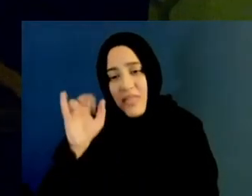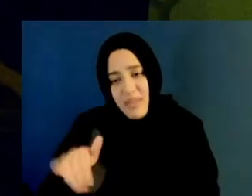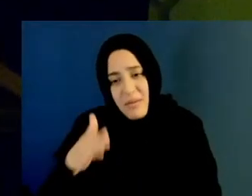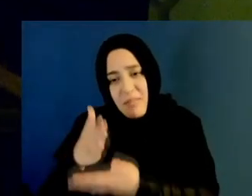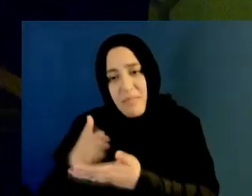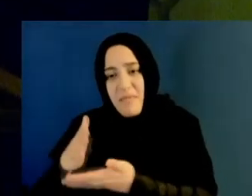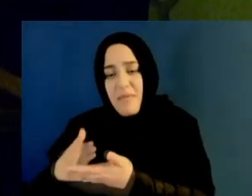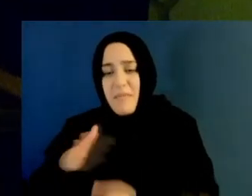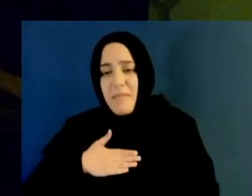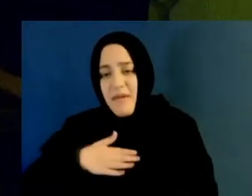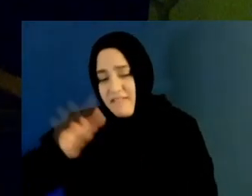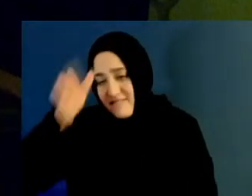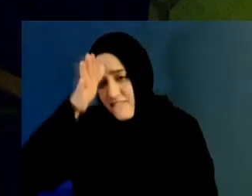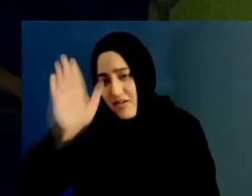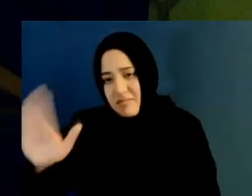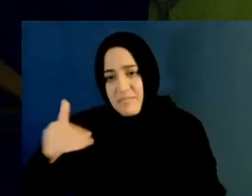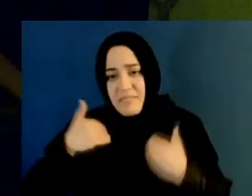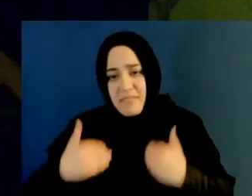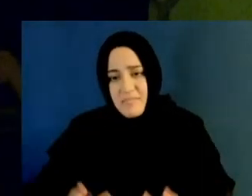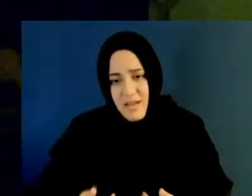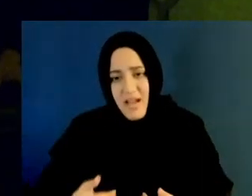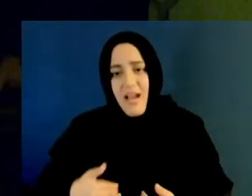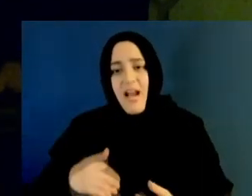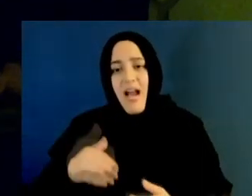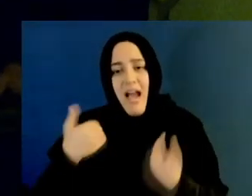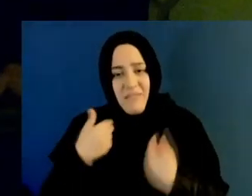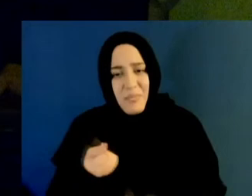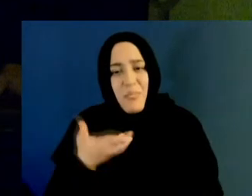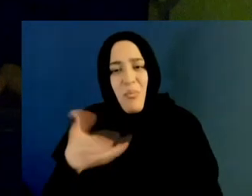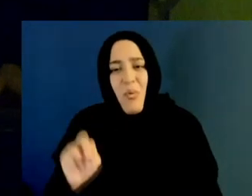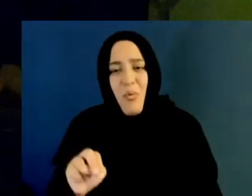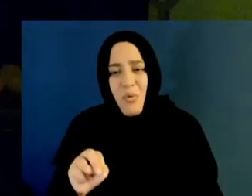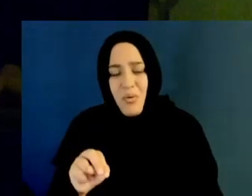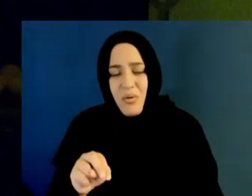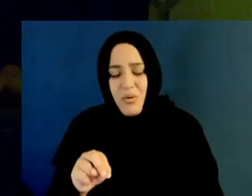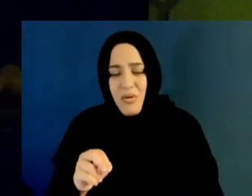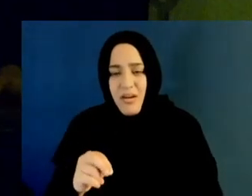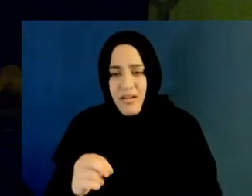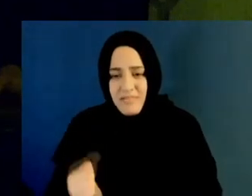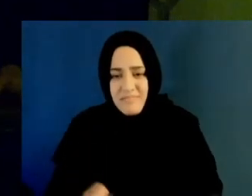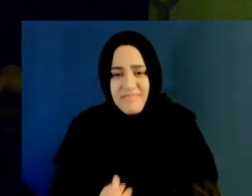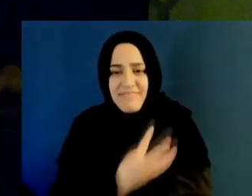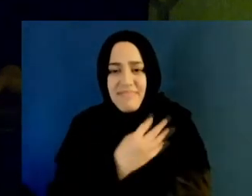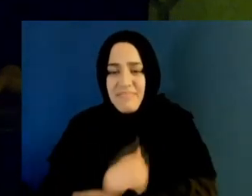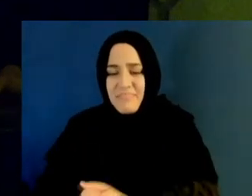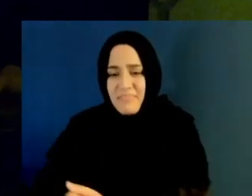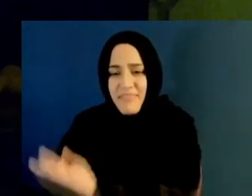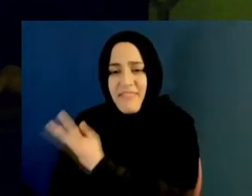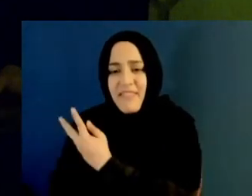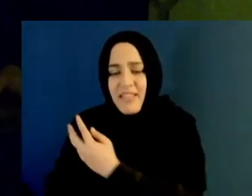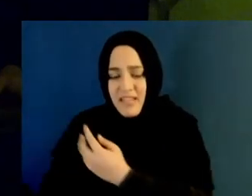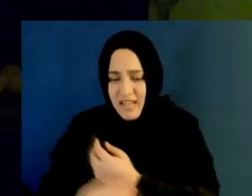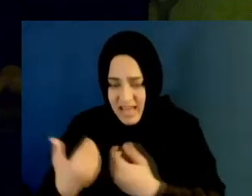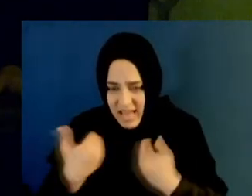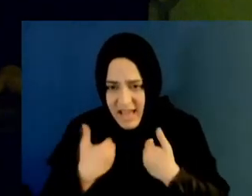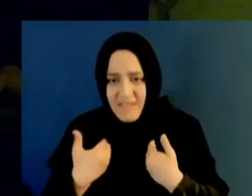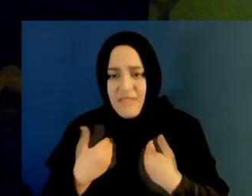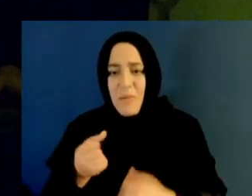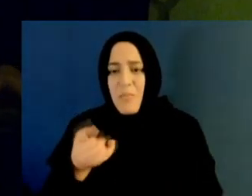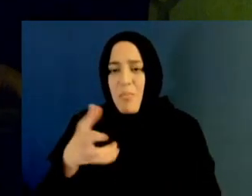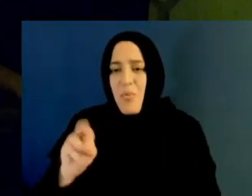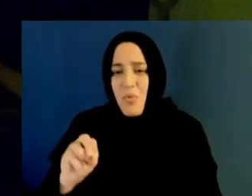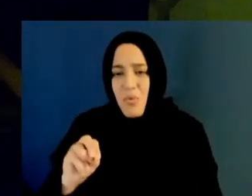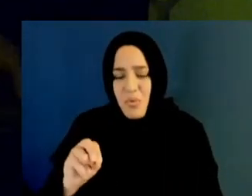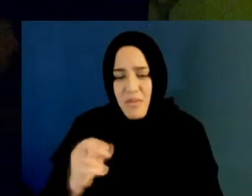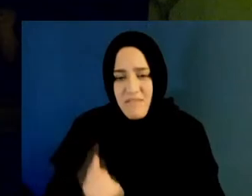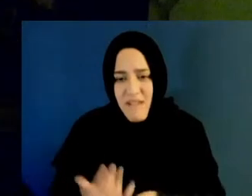father's body are burnt. Allah, there were burns on the body of Imam Zainul Abidin. I